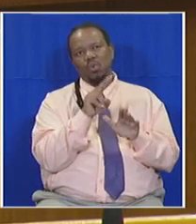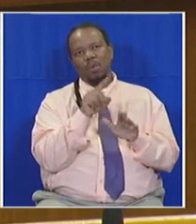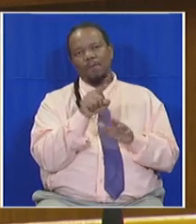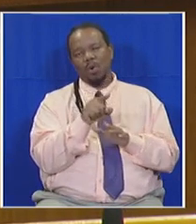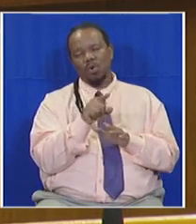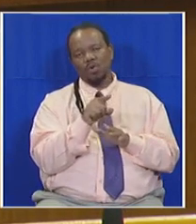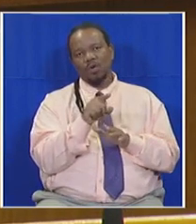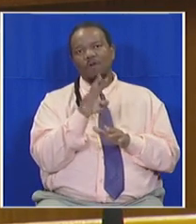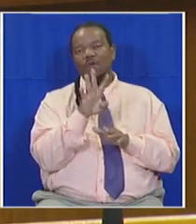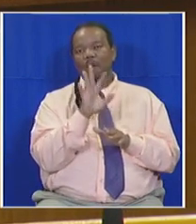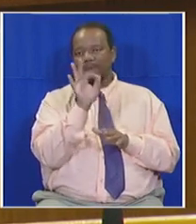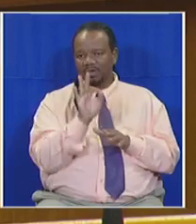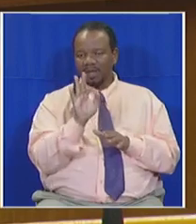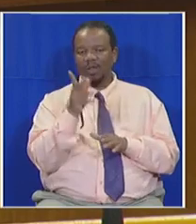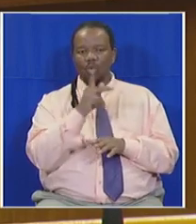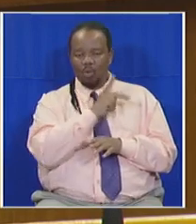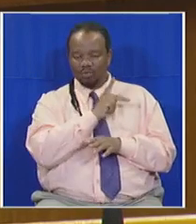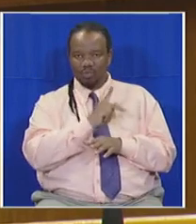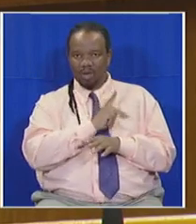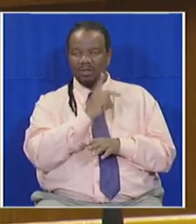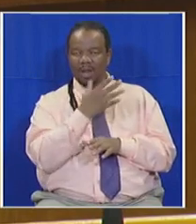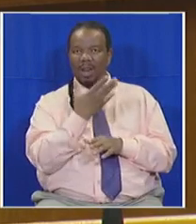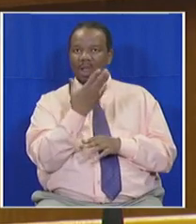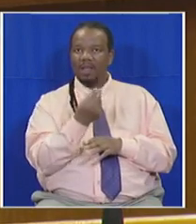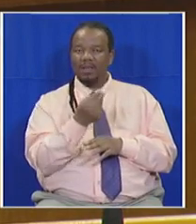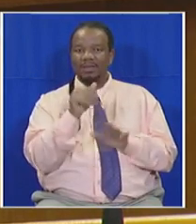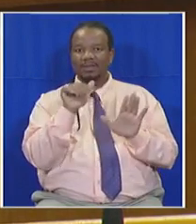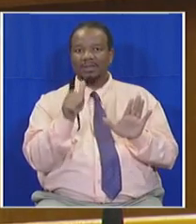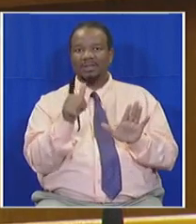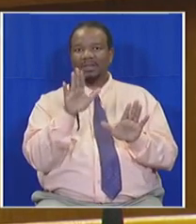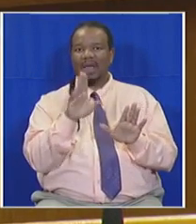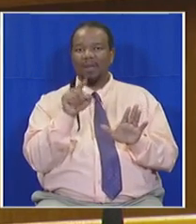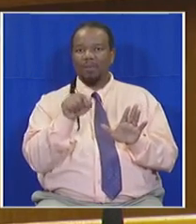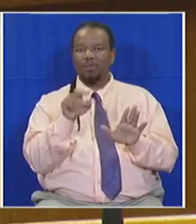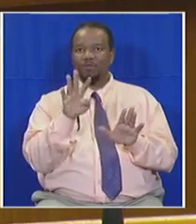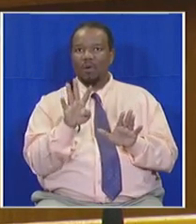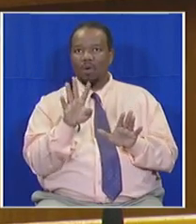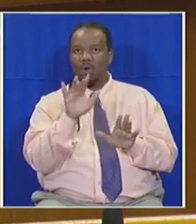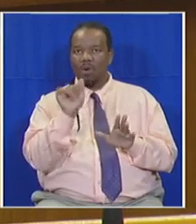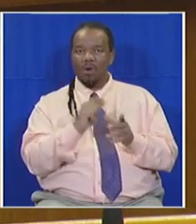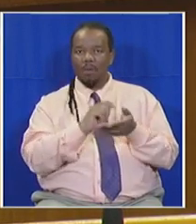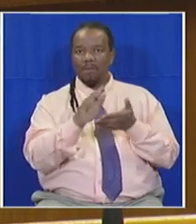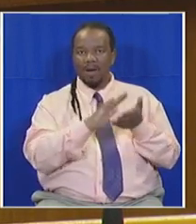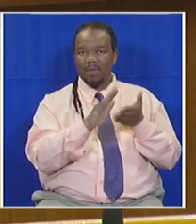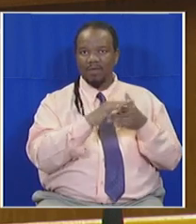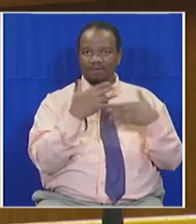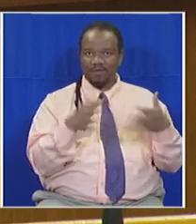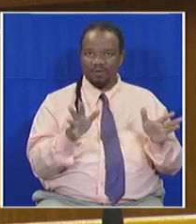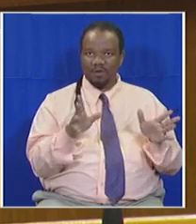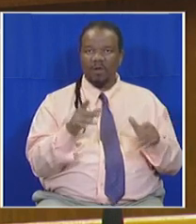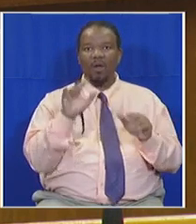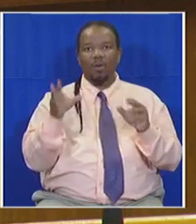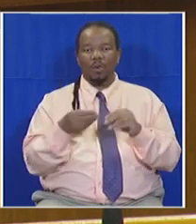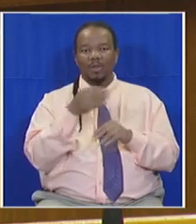72.4%, followed by KwaZulu-Natal that have spent 69.4% of the total allocation of